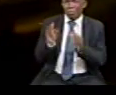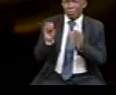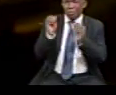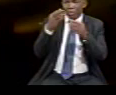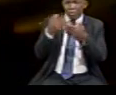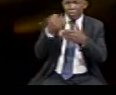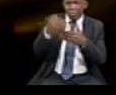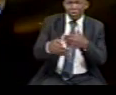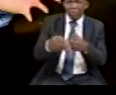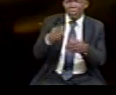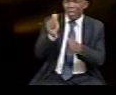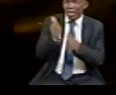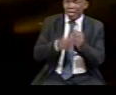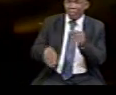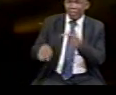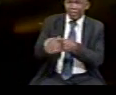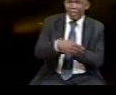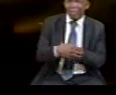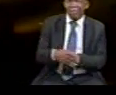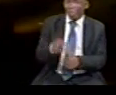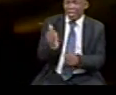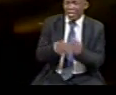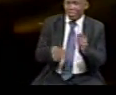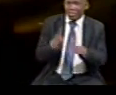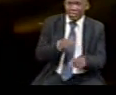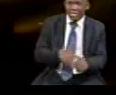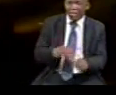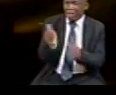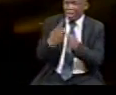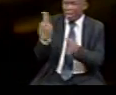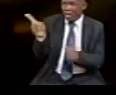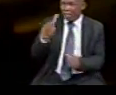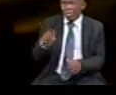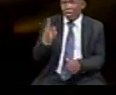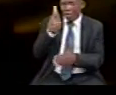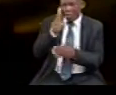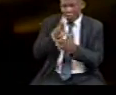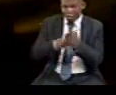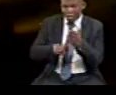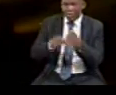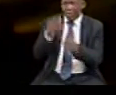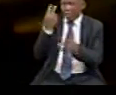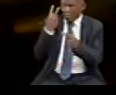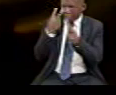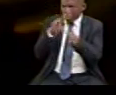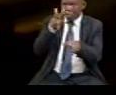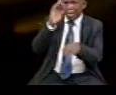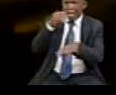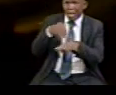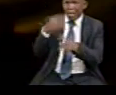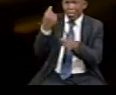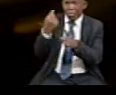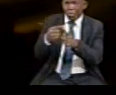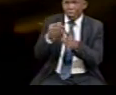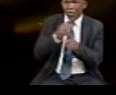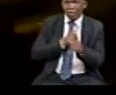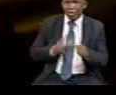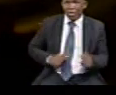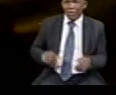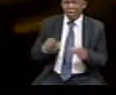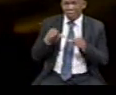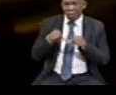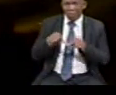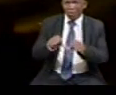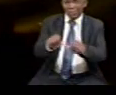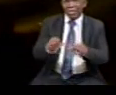hem of your garment, so that anytime you are going, looking at them, they remind you of the commandment. I think the same thing we ought to do. That constantly, he said, I will